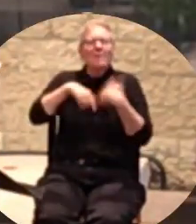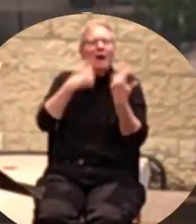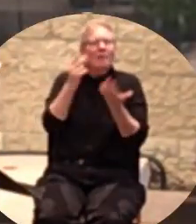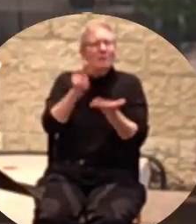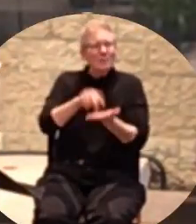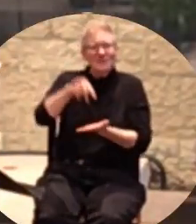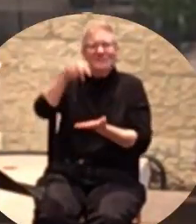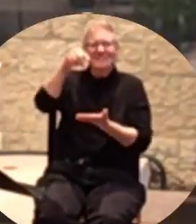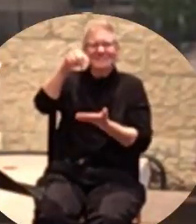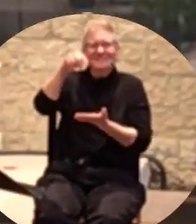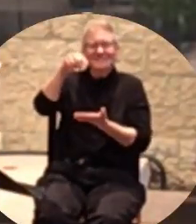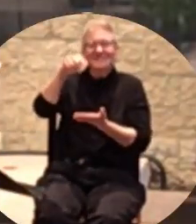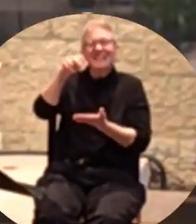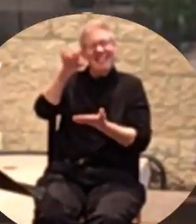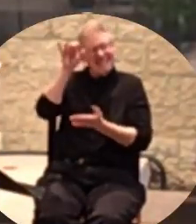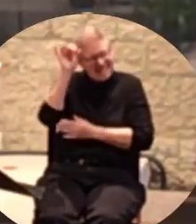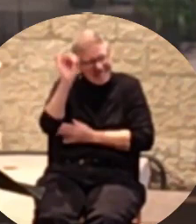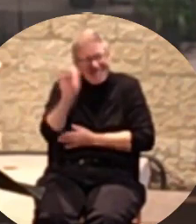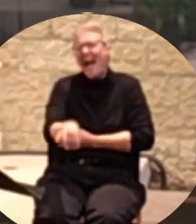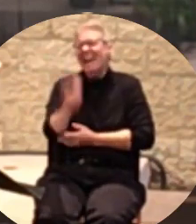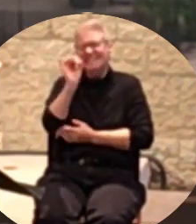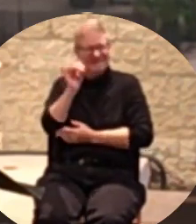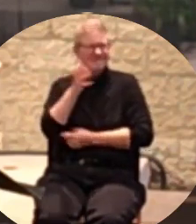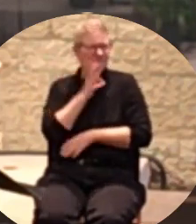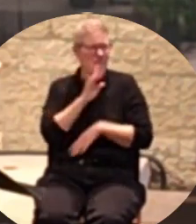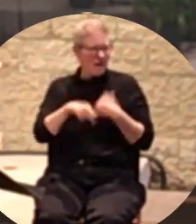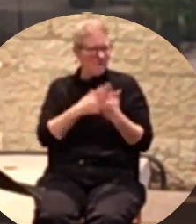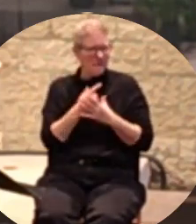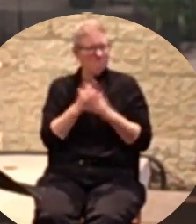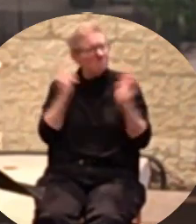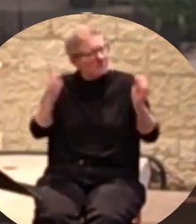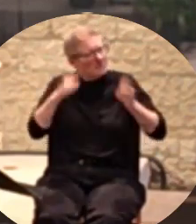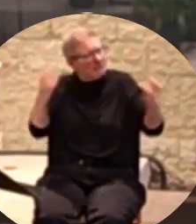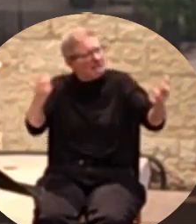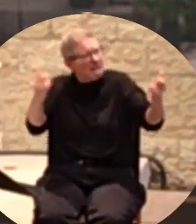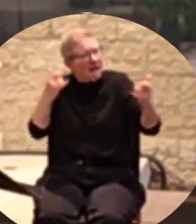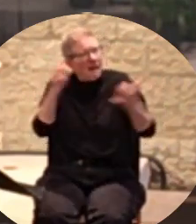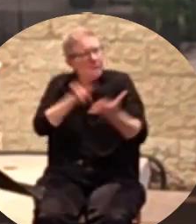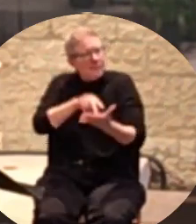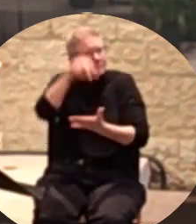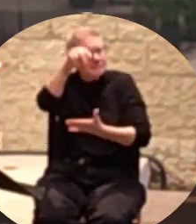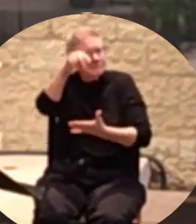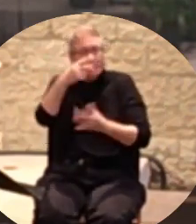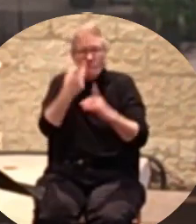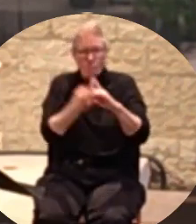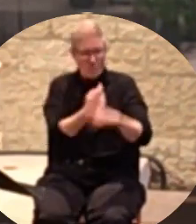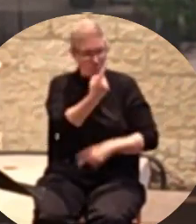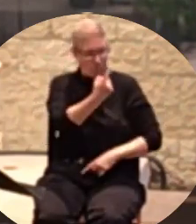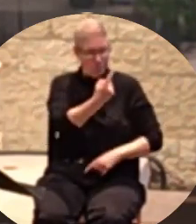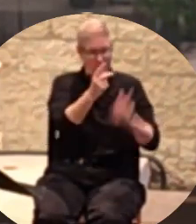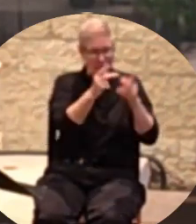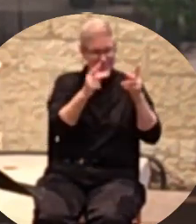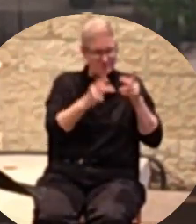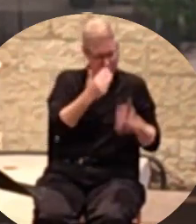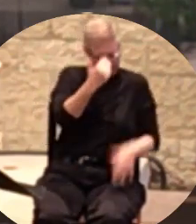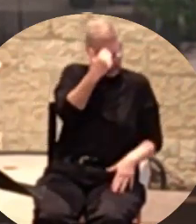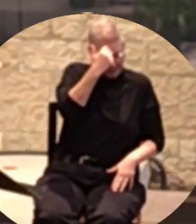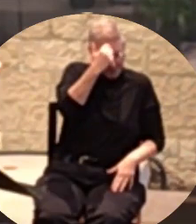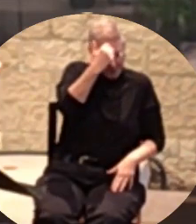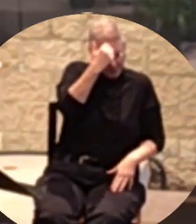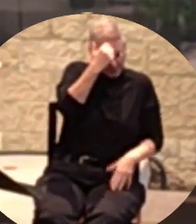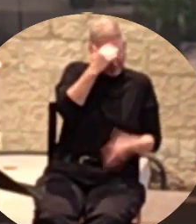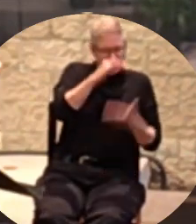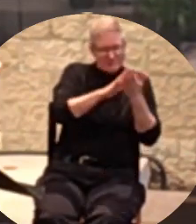it is about as we celebrate resurrection today, taking us from one place in consciousness to the other place in